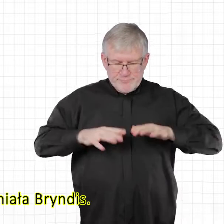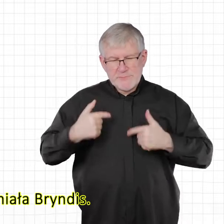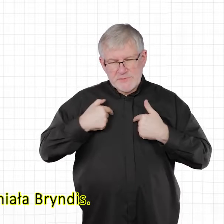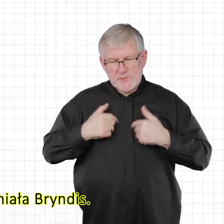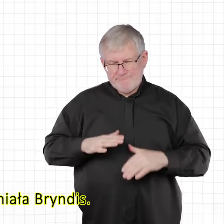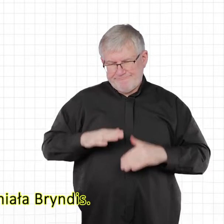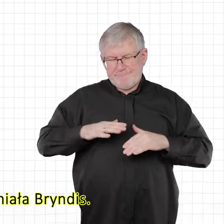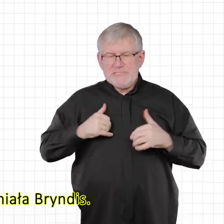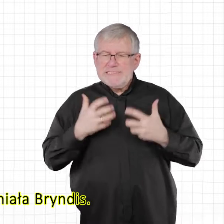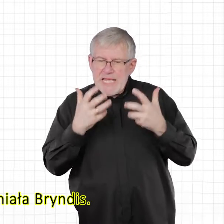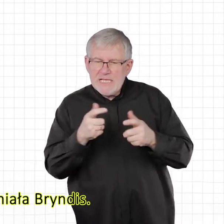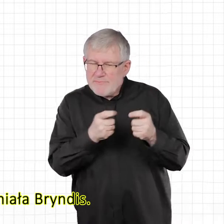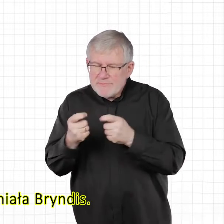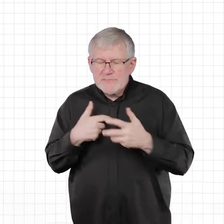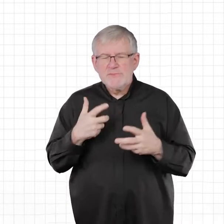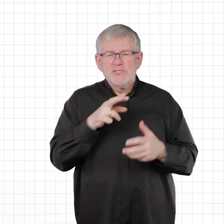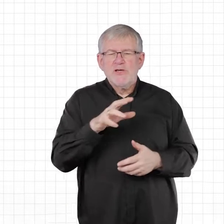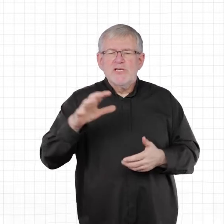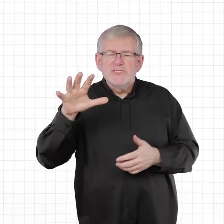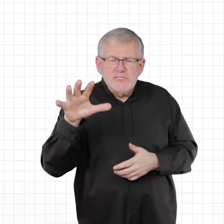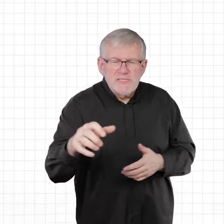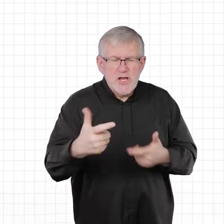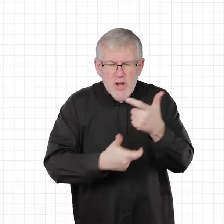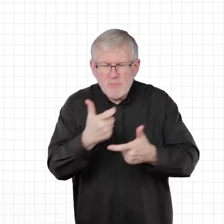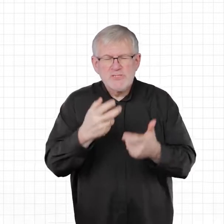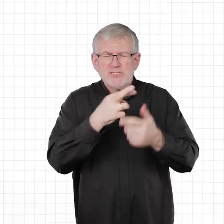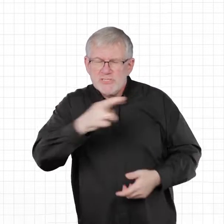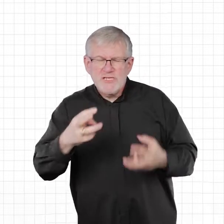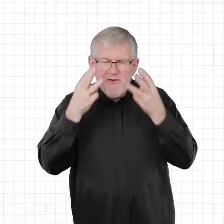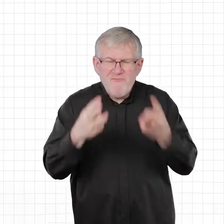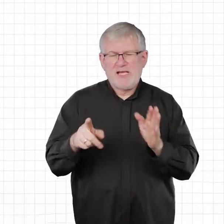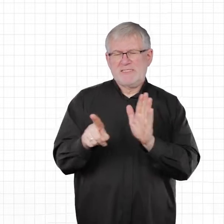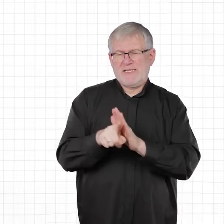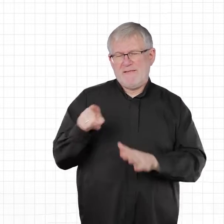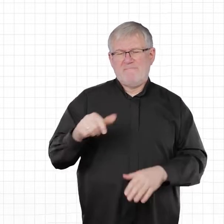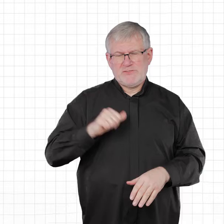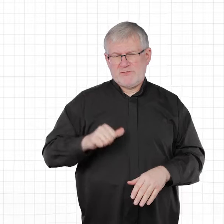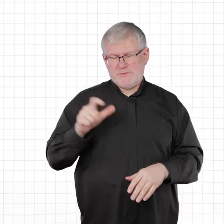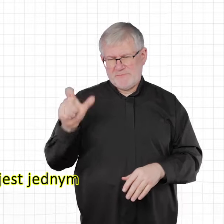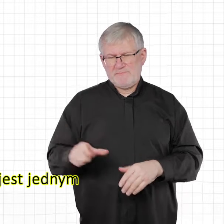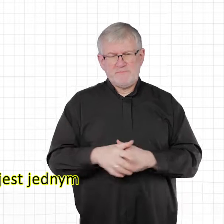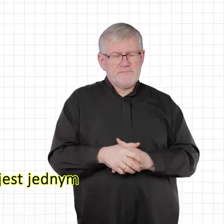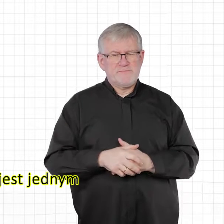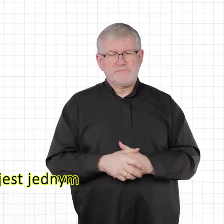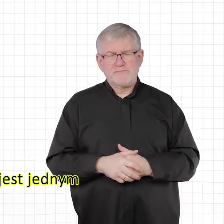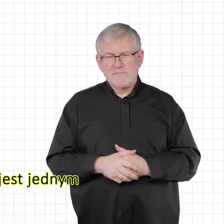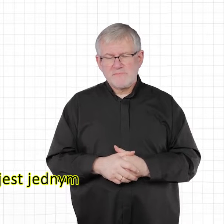But of course, we have backlashes, as Bryndís said. We go 2 steps forwards and 1 step back.